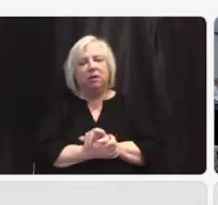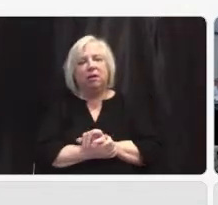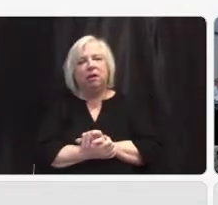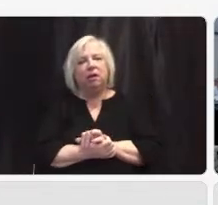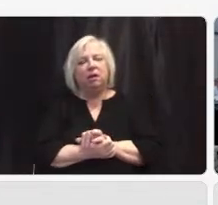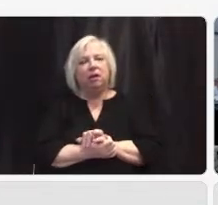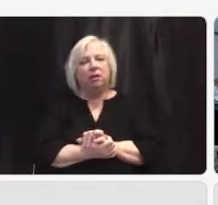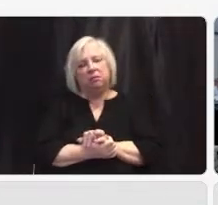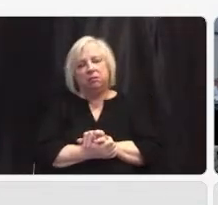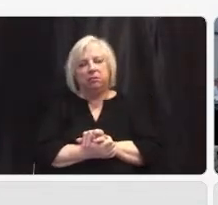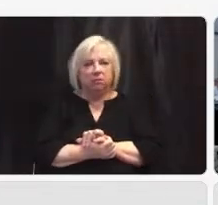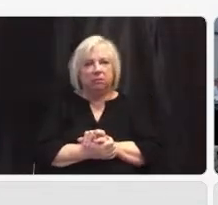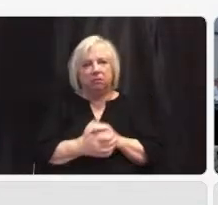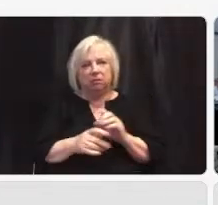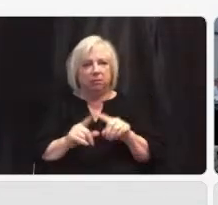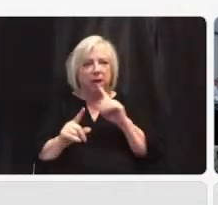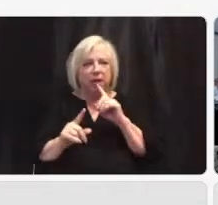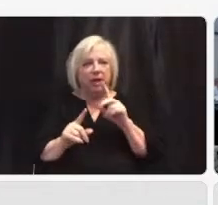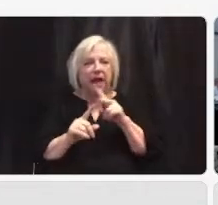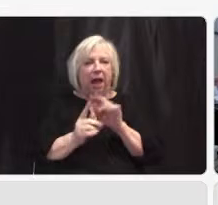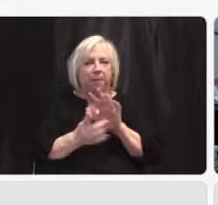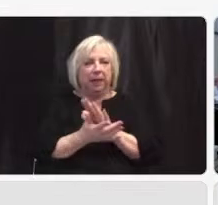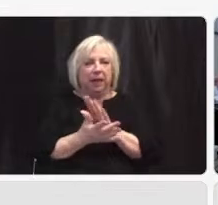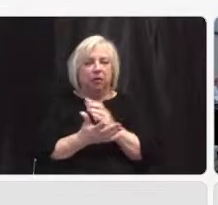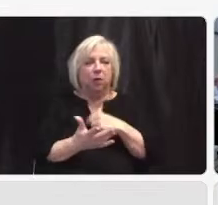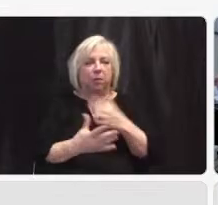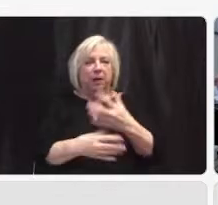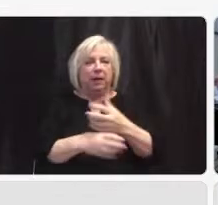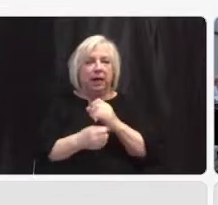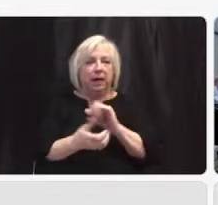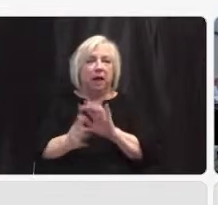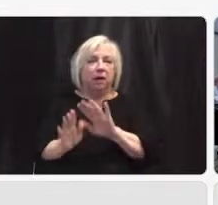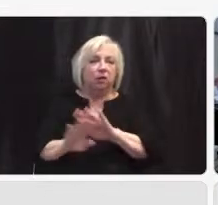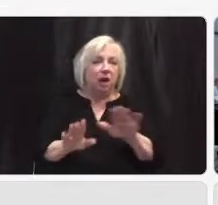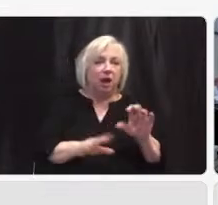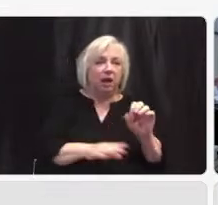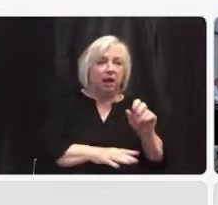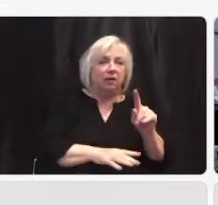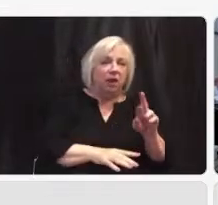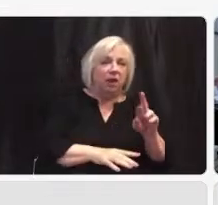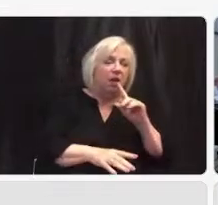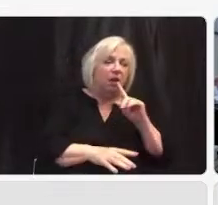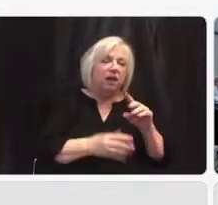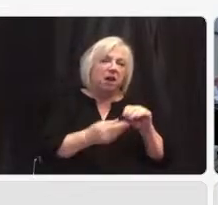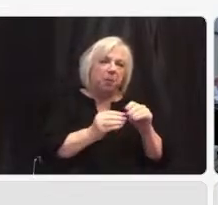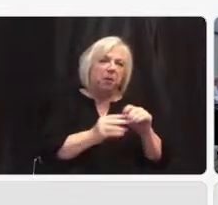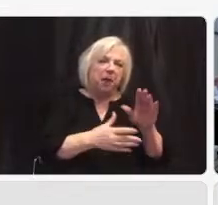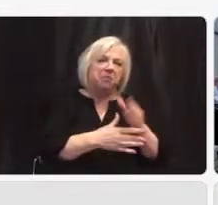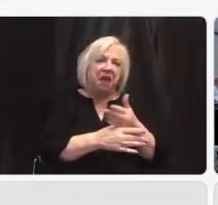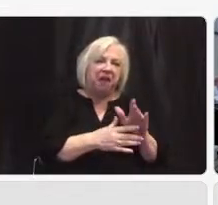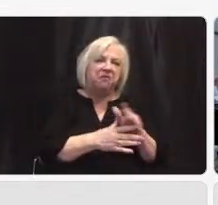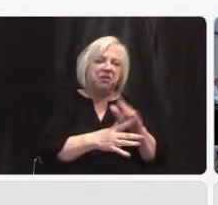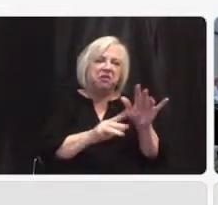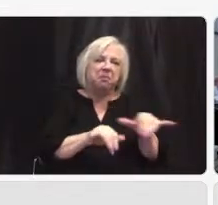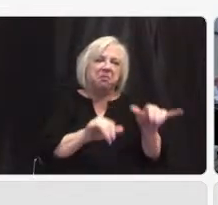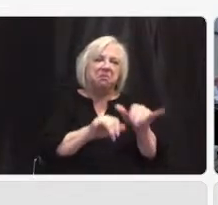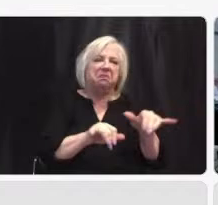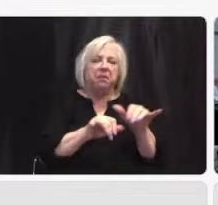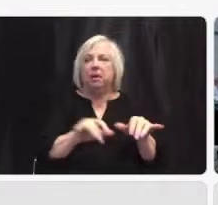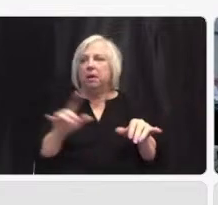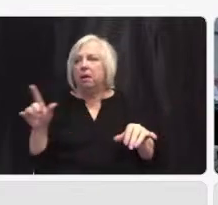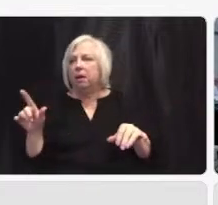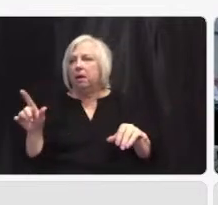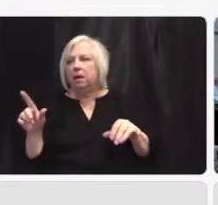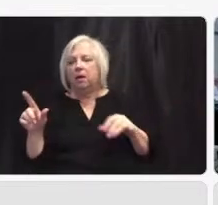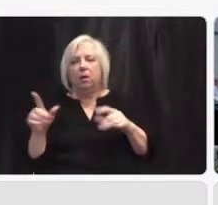But the applications that we've been getting that are not STRs has been pretty average. Okay, it's just we've been overtaken